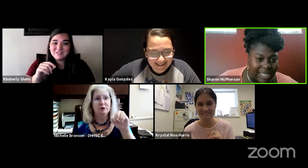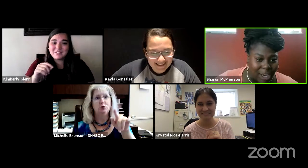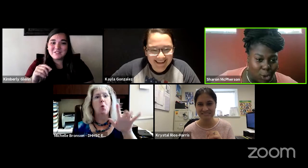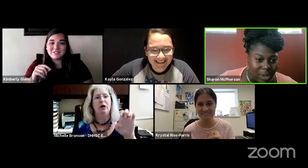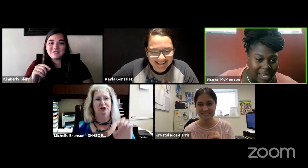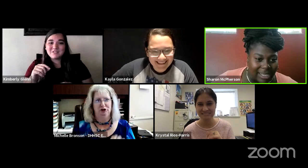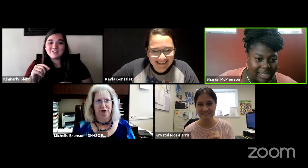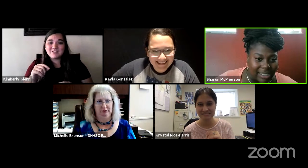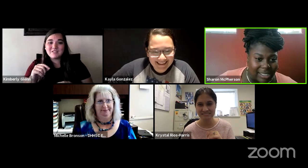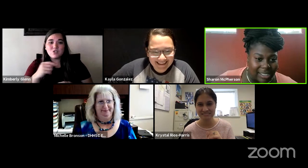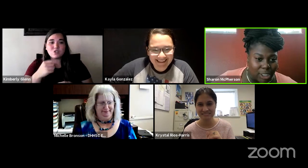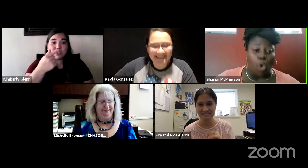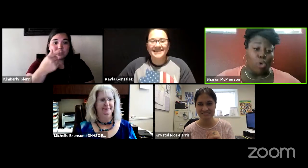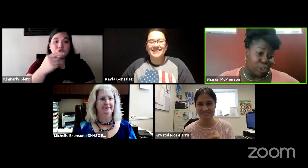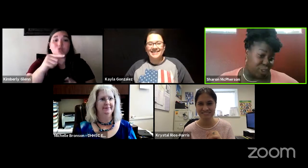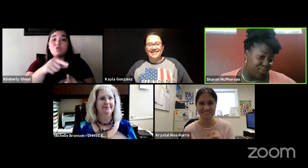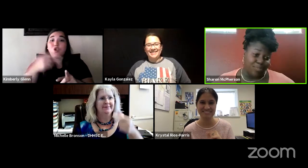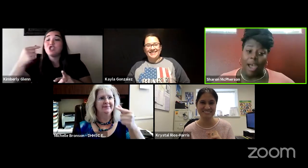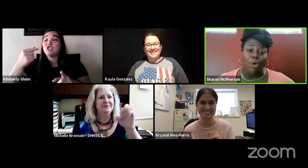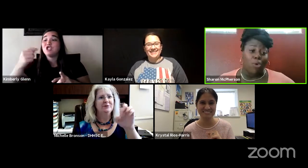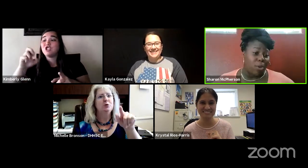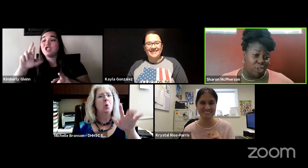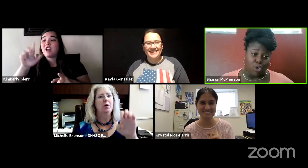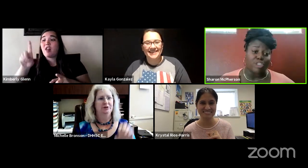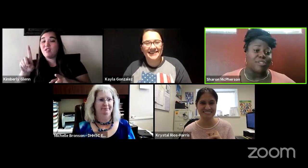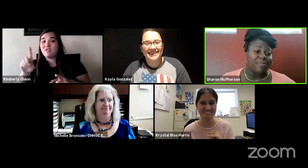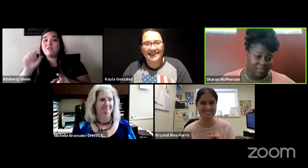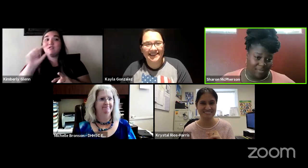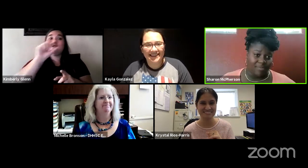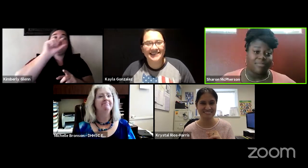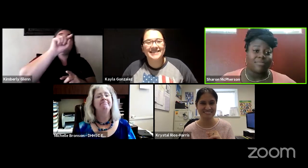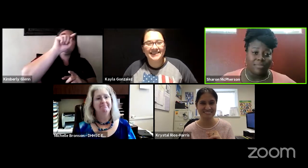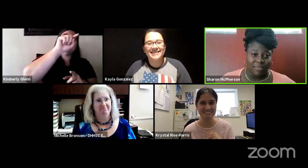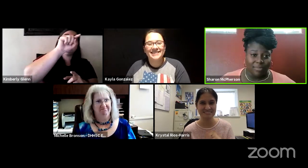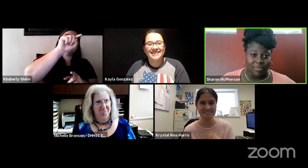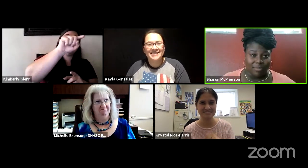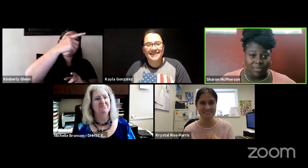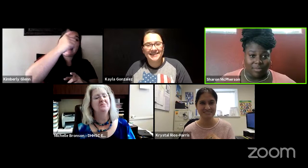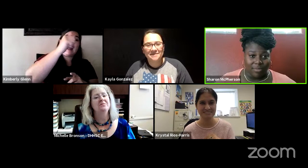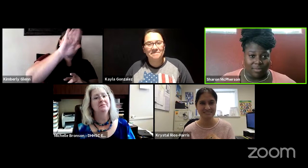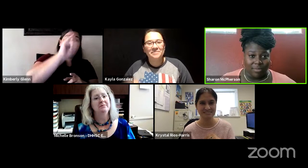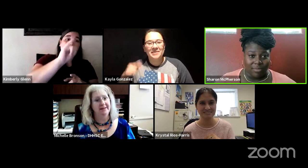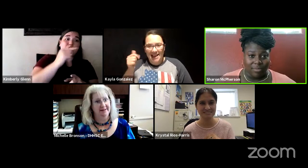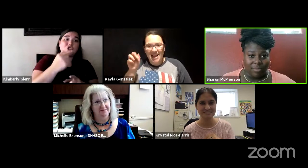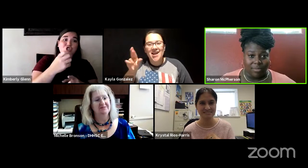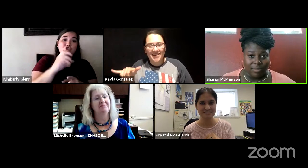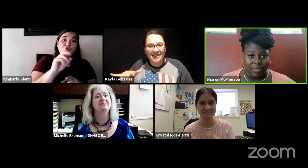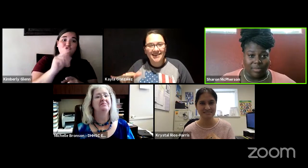I'm going to say who is George. I'm going with George.